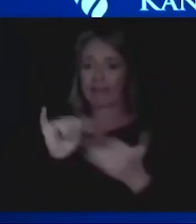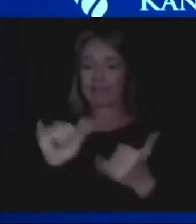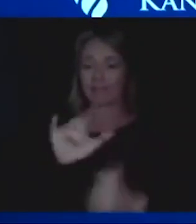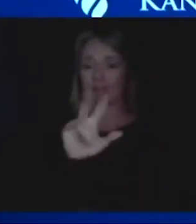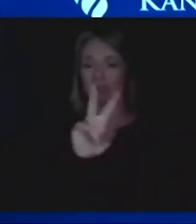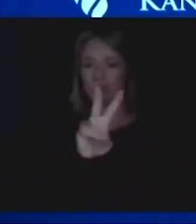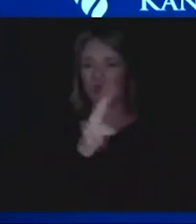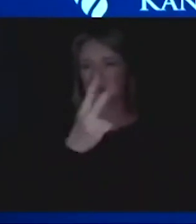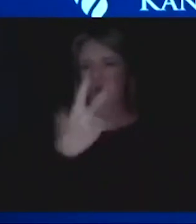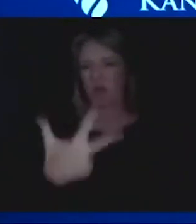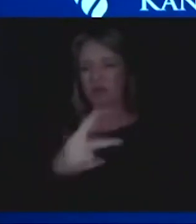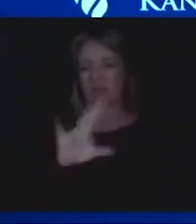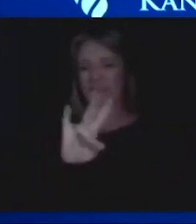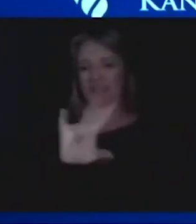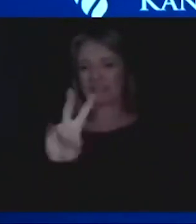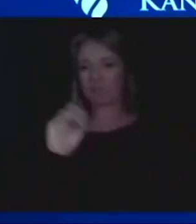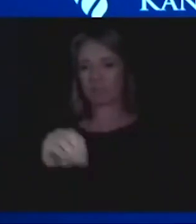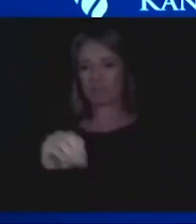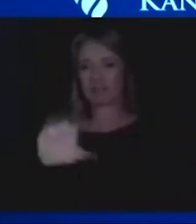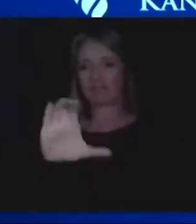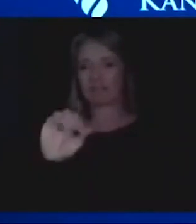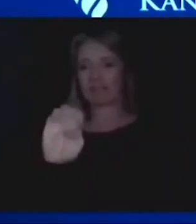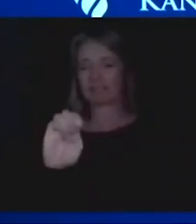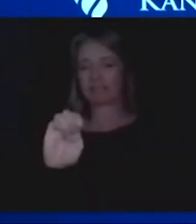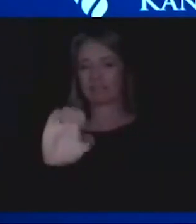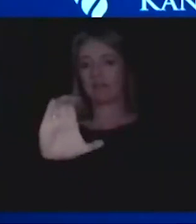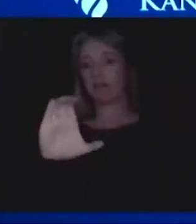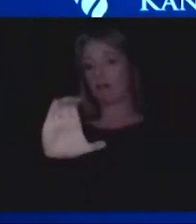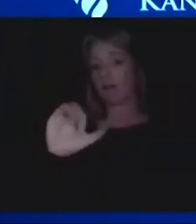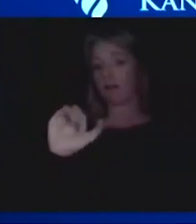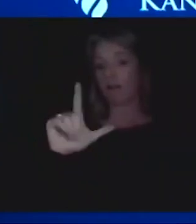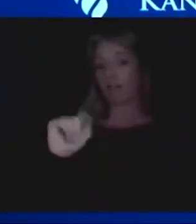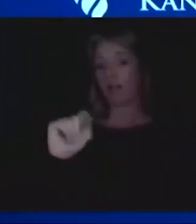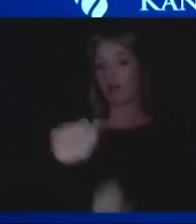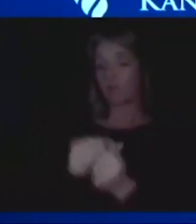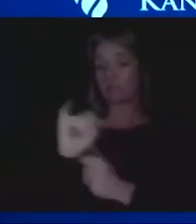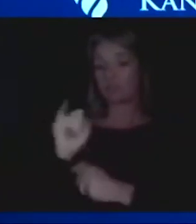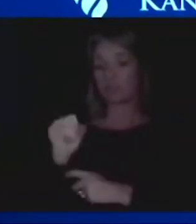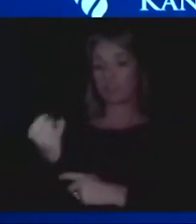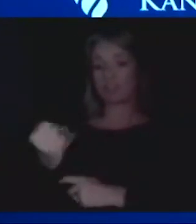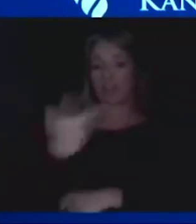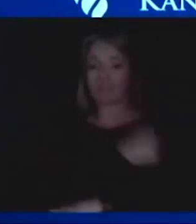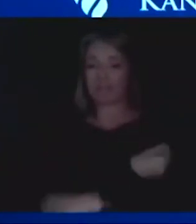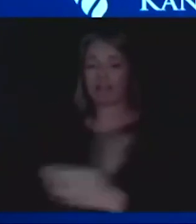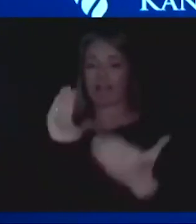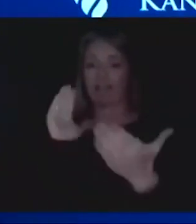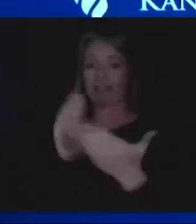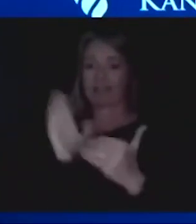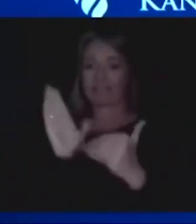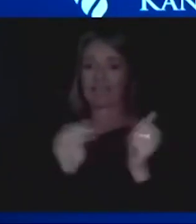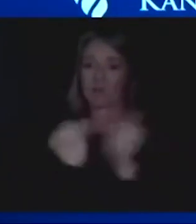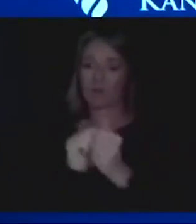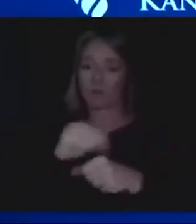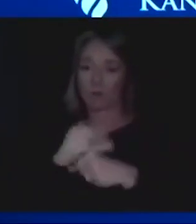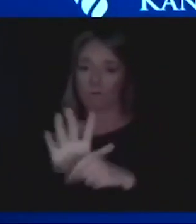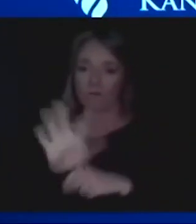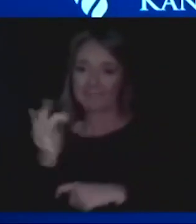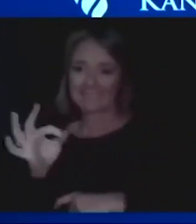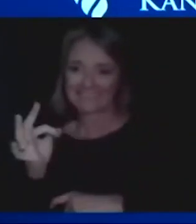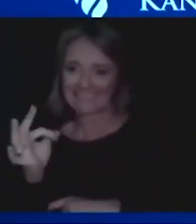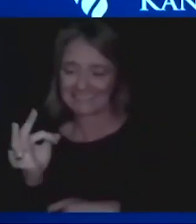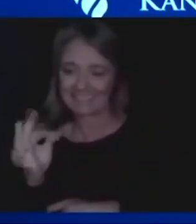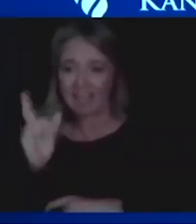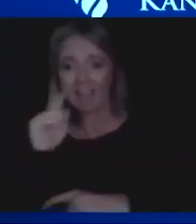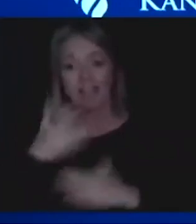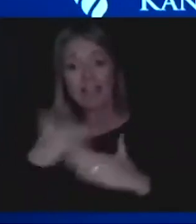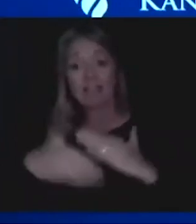And the overall rate of clotting with the J&J vaccine is far less than with COVID-19. So I think at the end of the day, we're going to